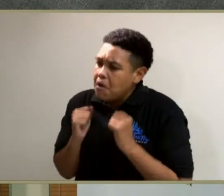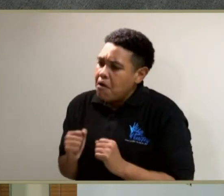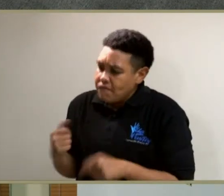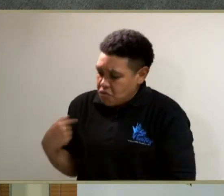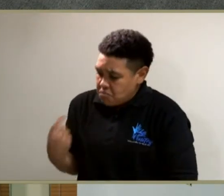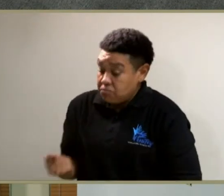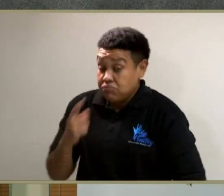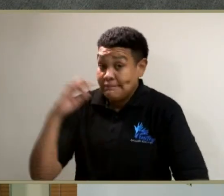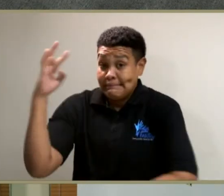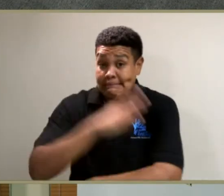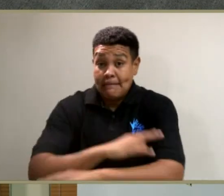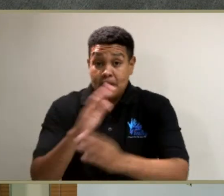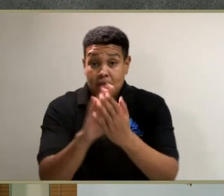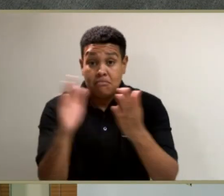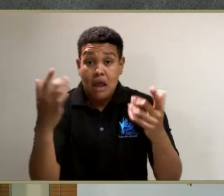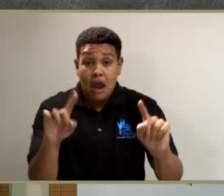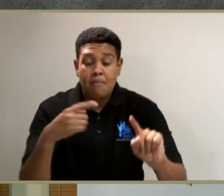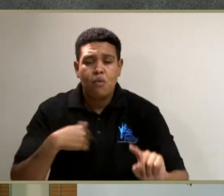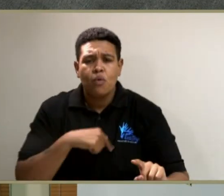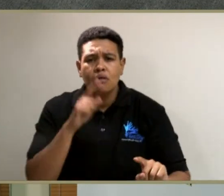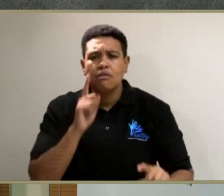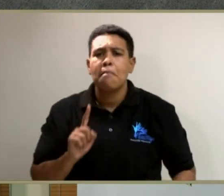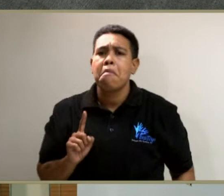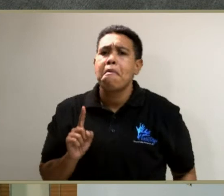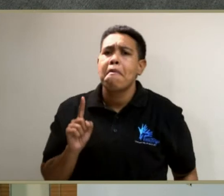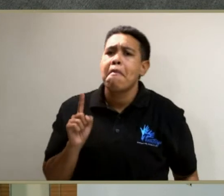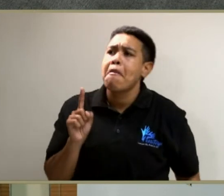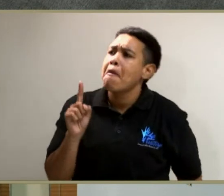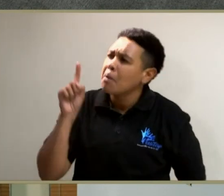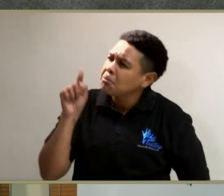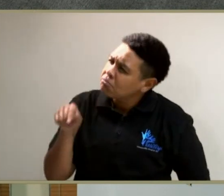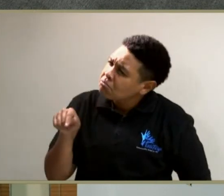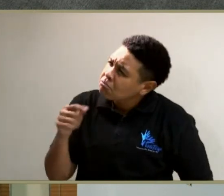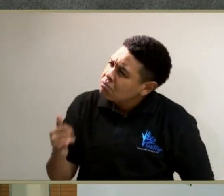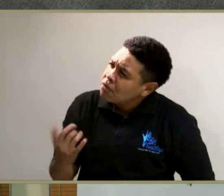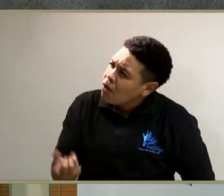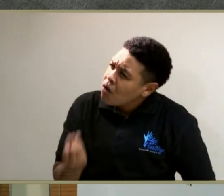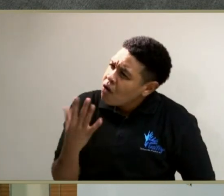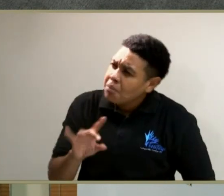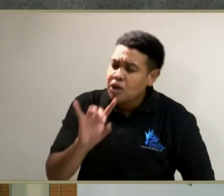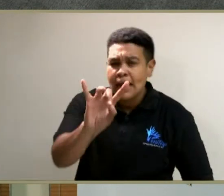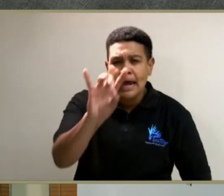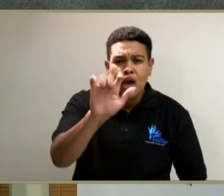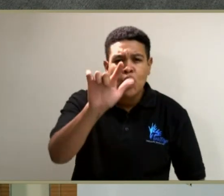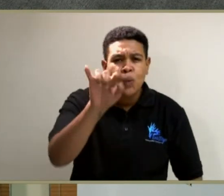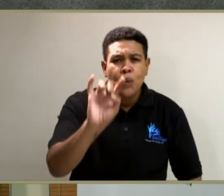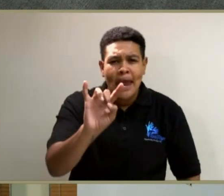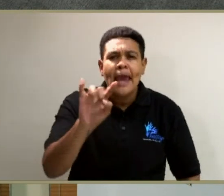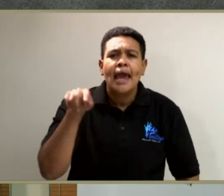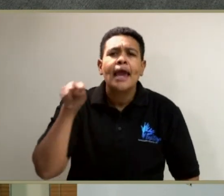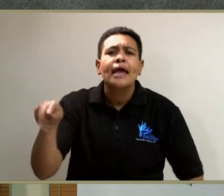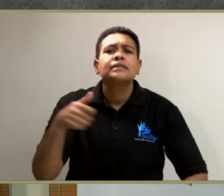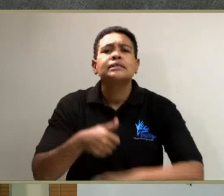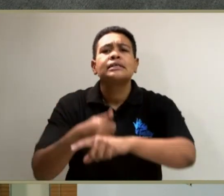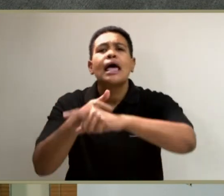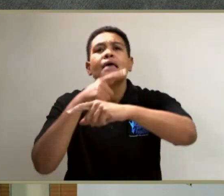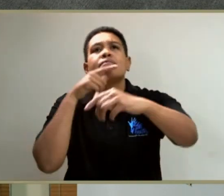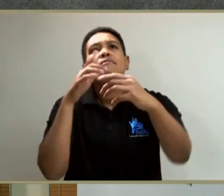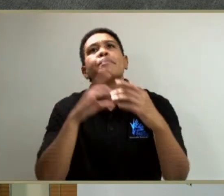the 7-day period, which would have risen, and we're now at 828 cases that are